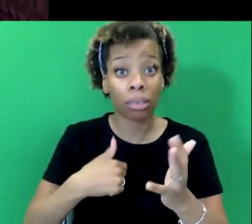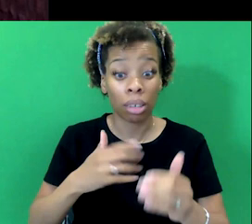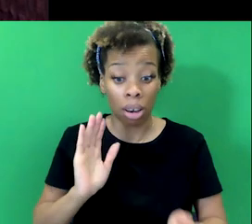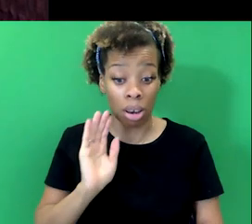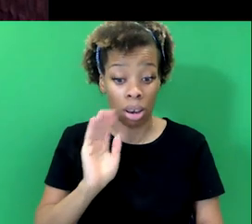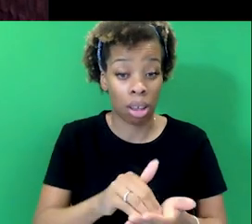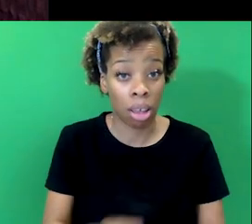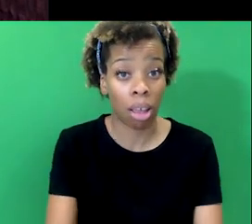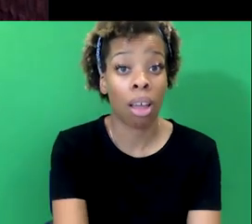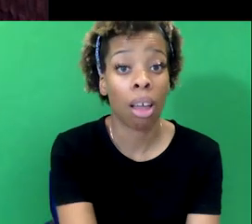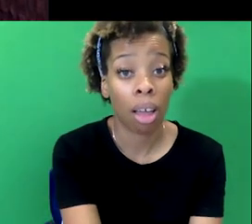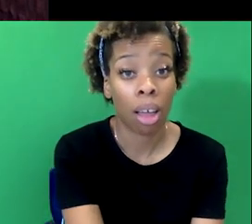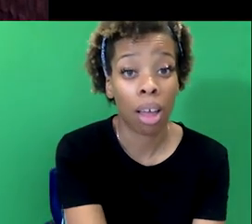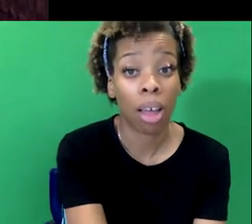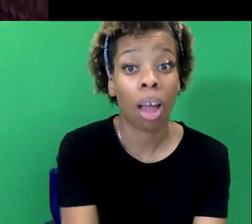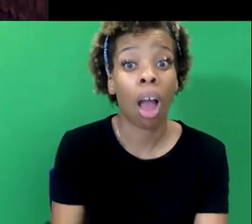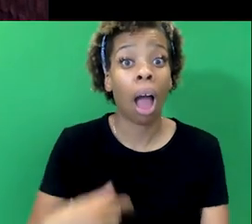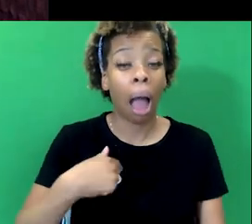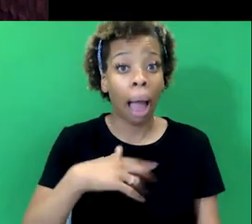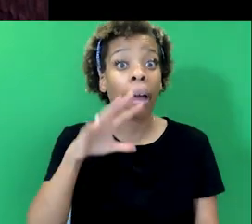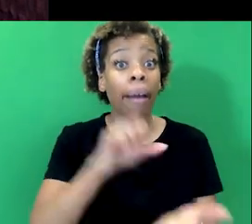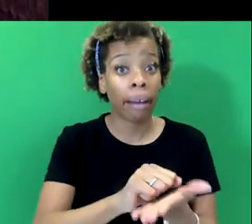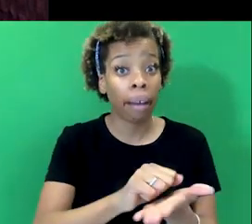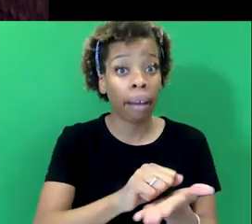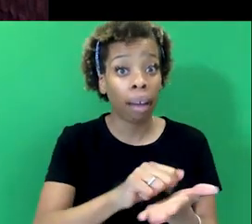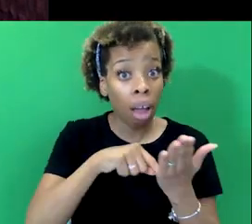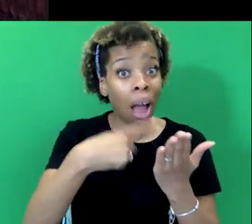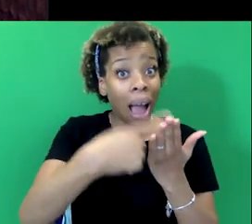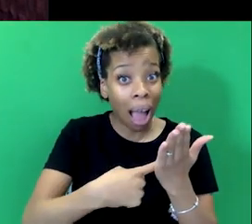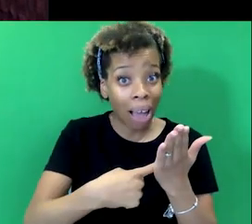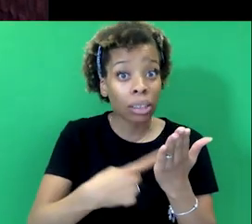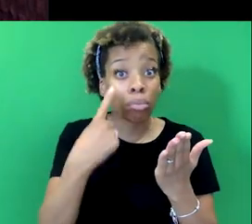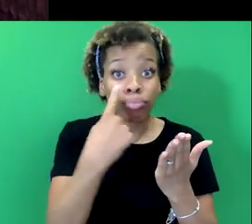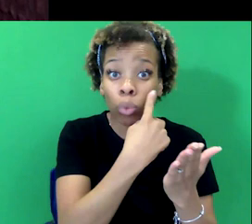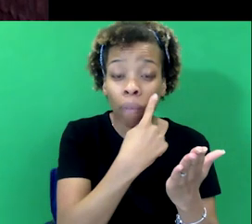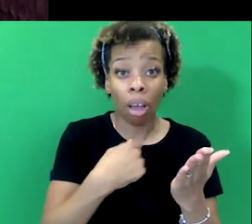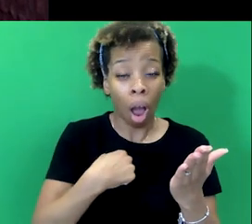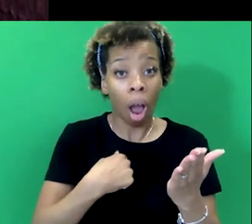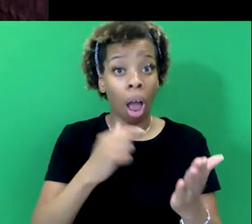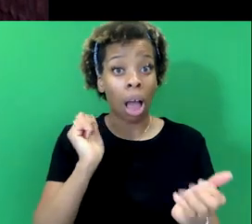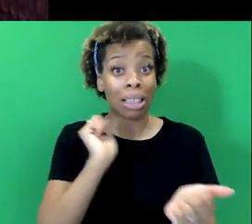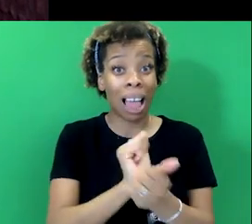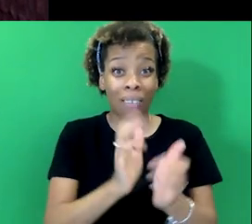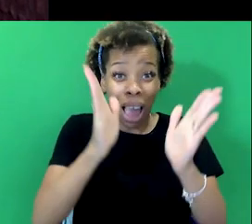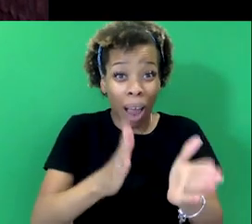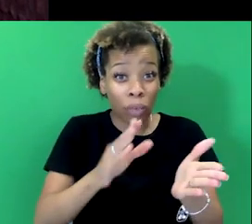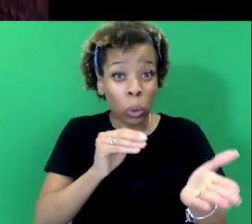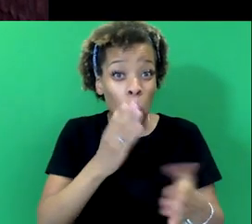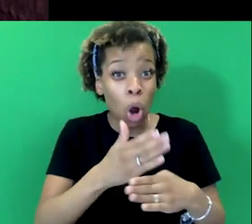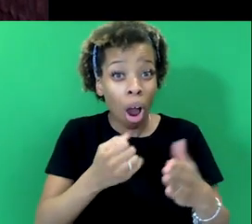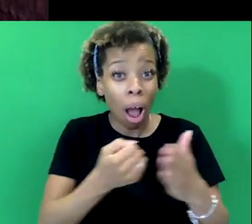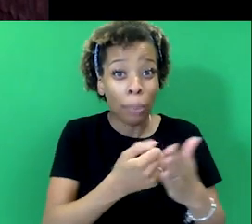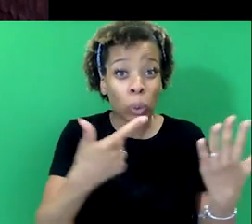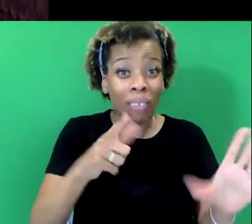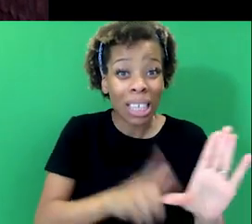and then discovered that slaves were then required to work for up to 7 years unpaid apprentices. Mm. All of